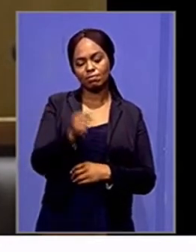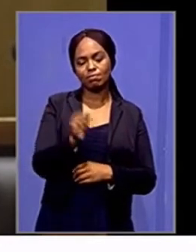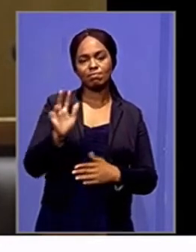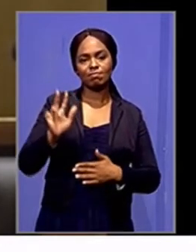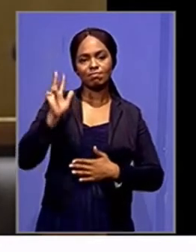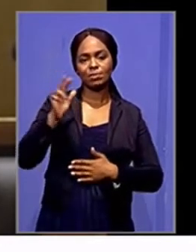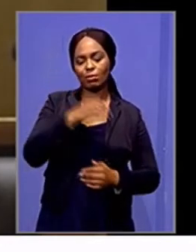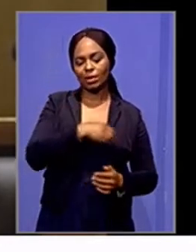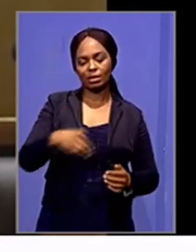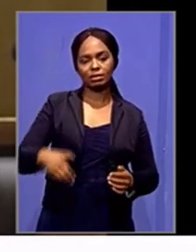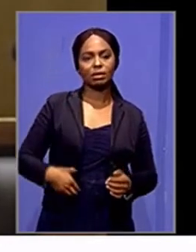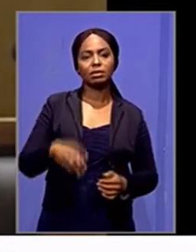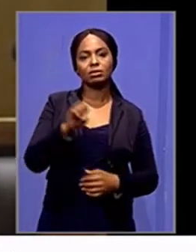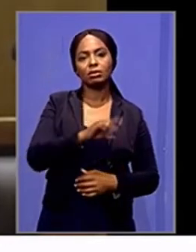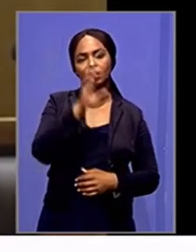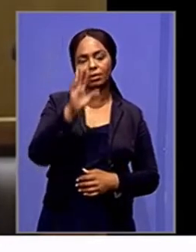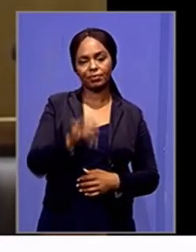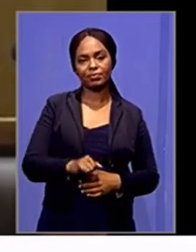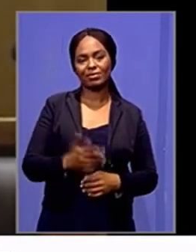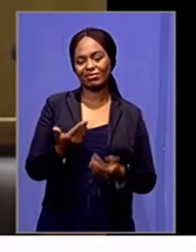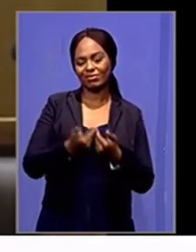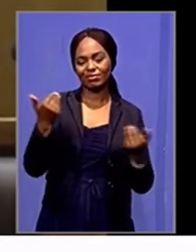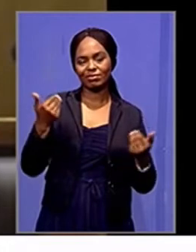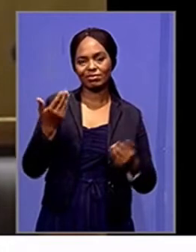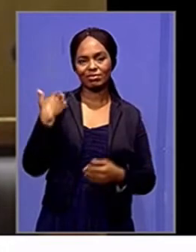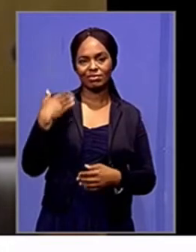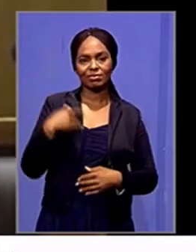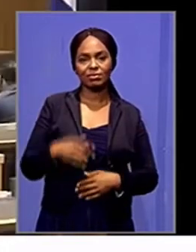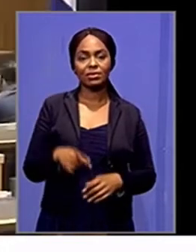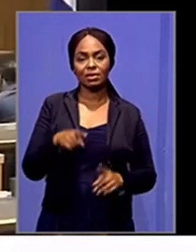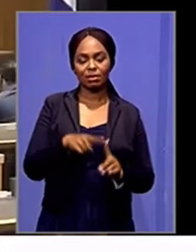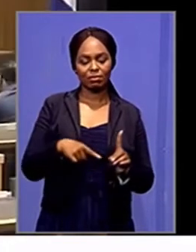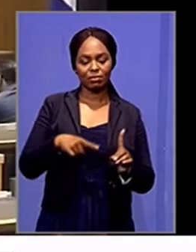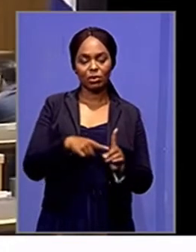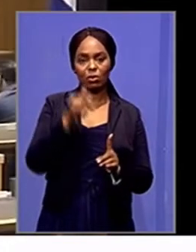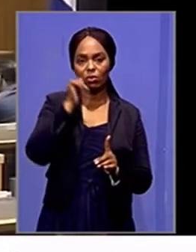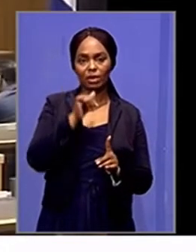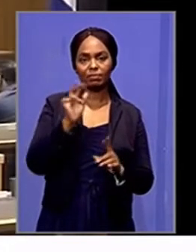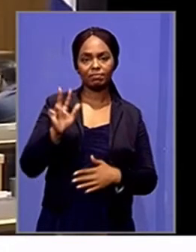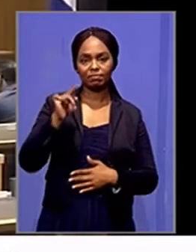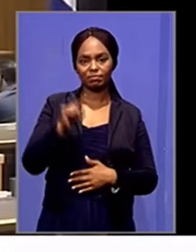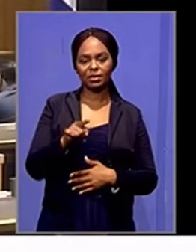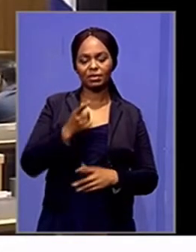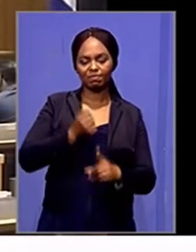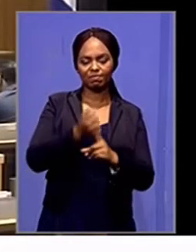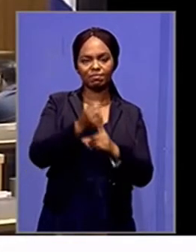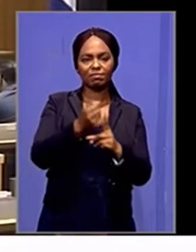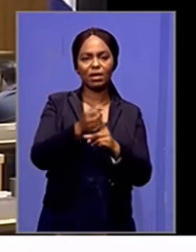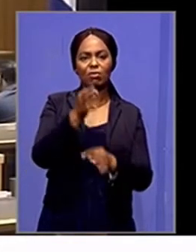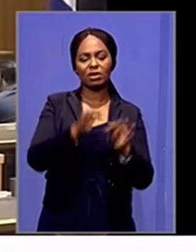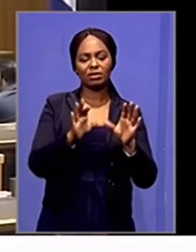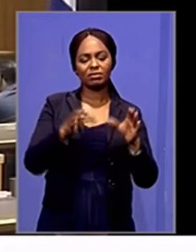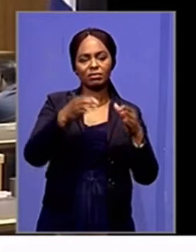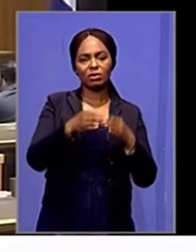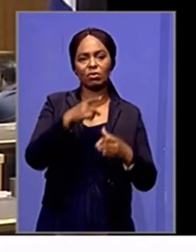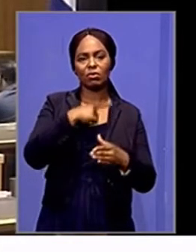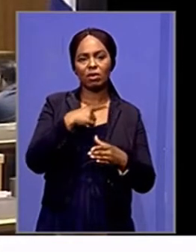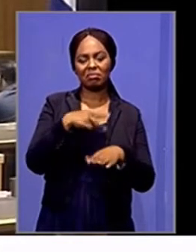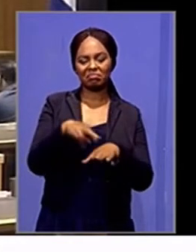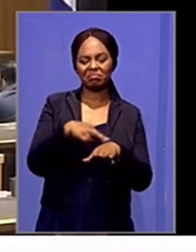ne le mopresidente, De Klerk o ne a fedisa go ilediwa ga mekgatlho le makoko a sepolotiki a ne a lwantsha tsamaiso ya